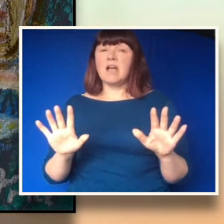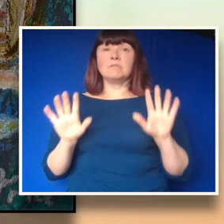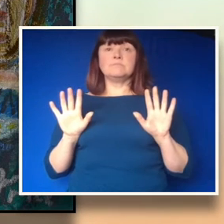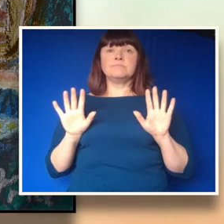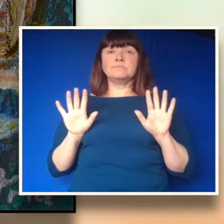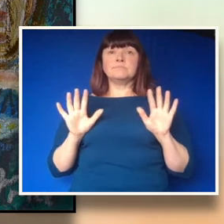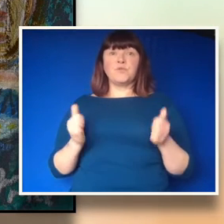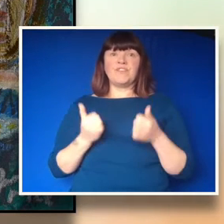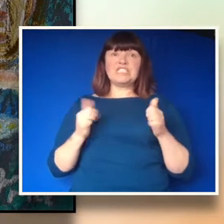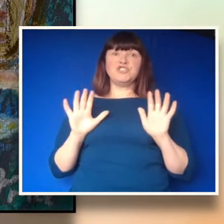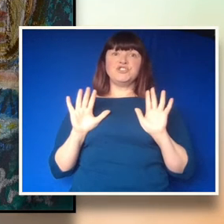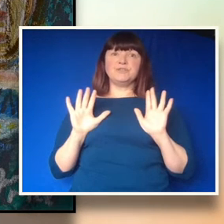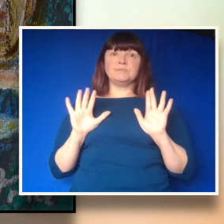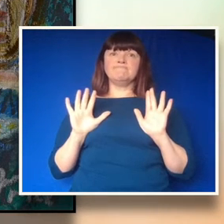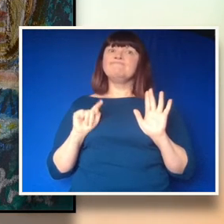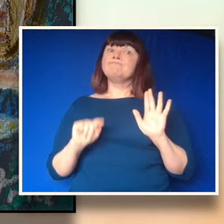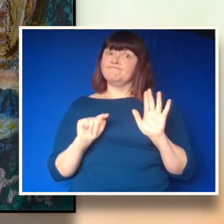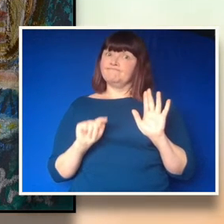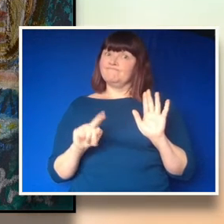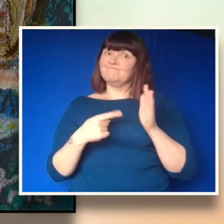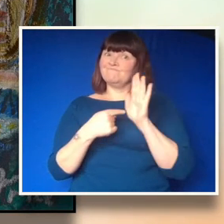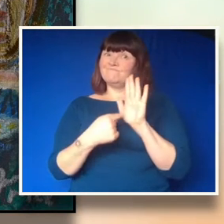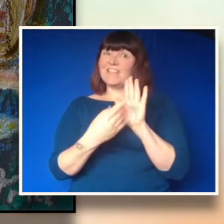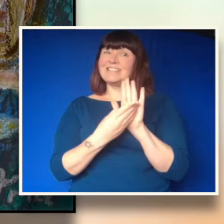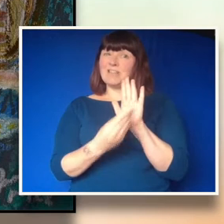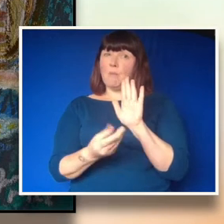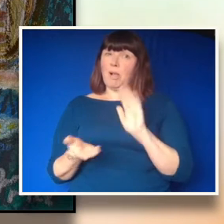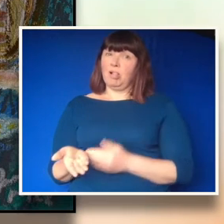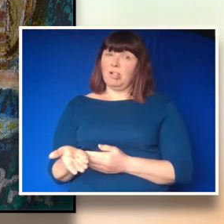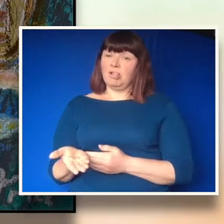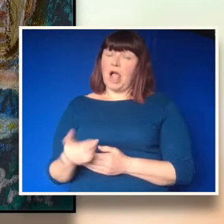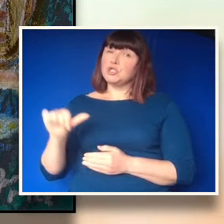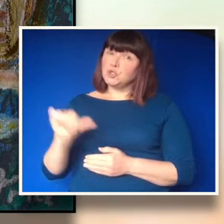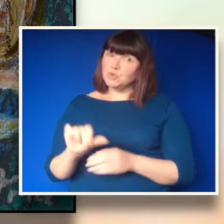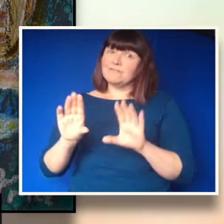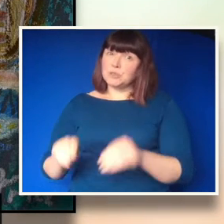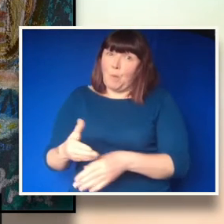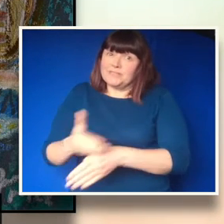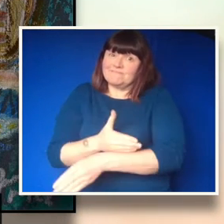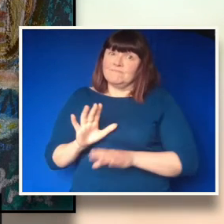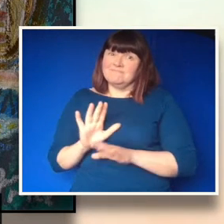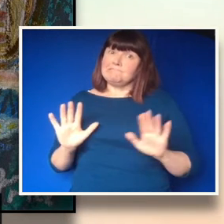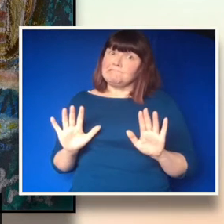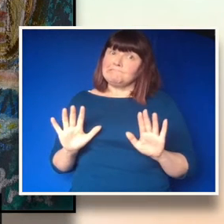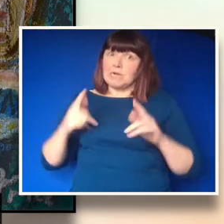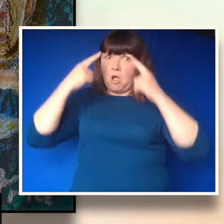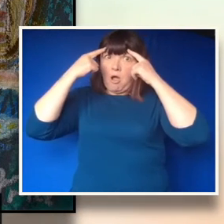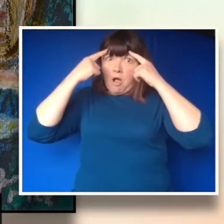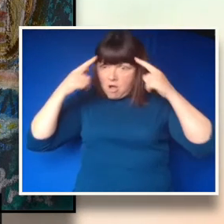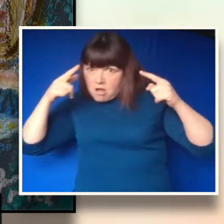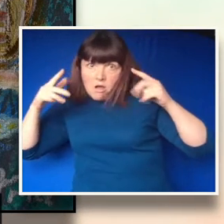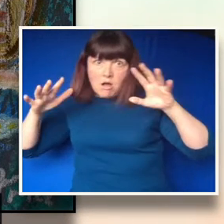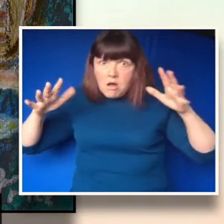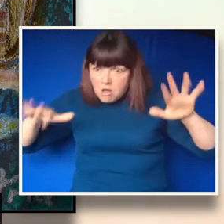think this is a prime example of me carrying on when I should have stopped earlier. I got very carried away and